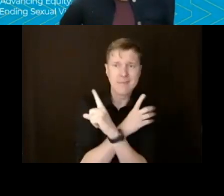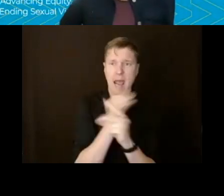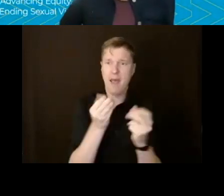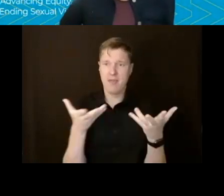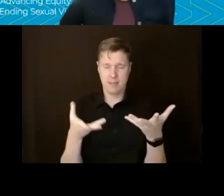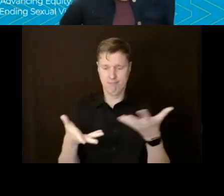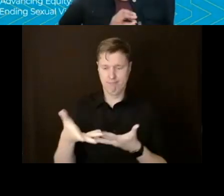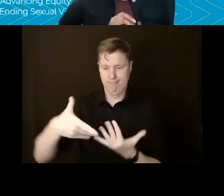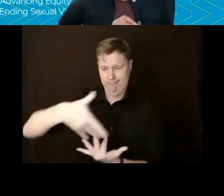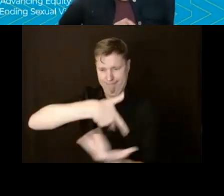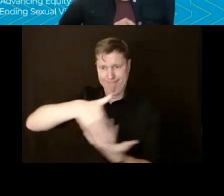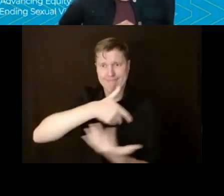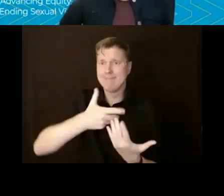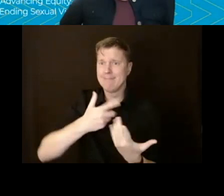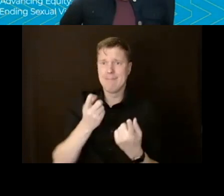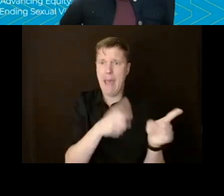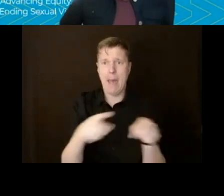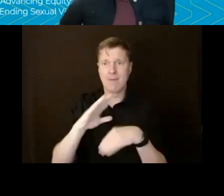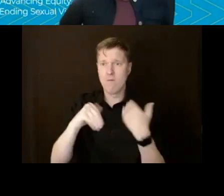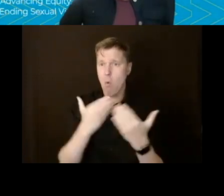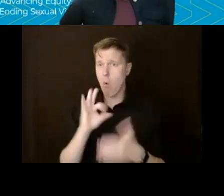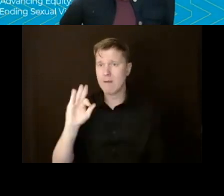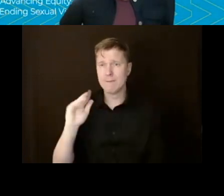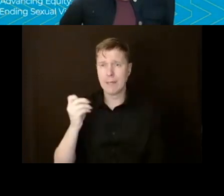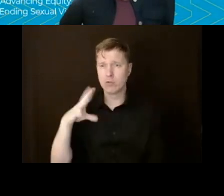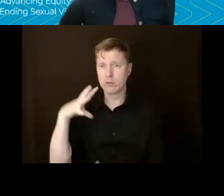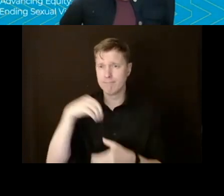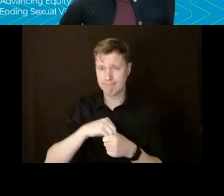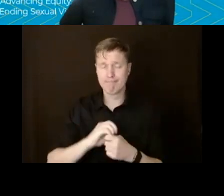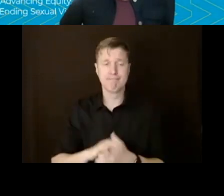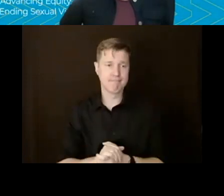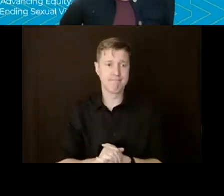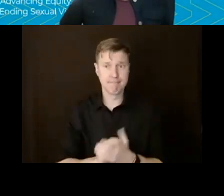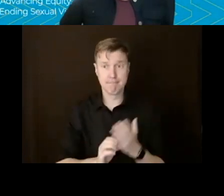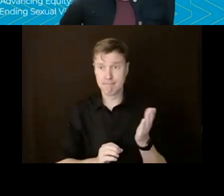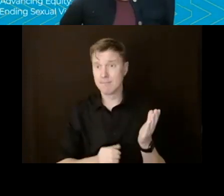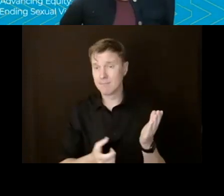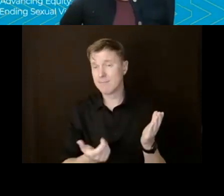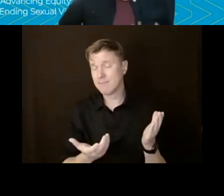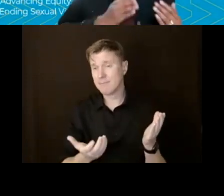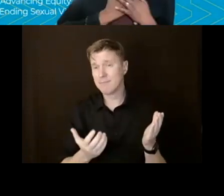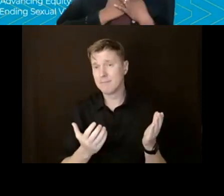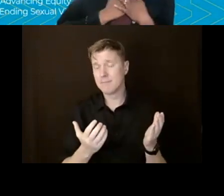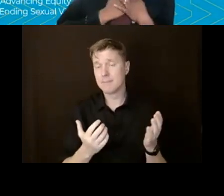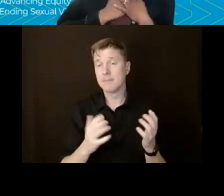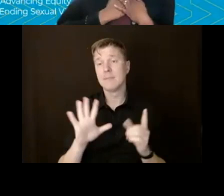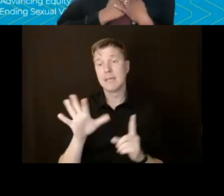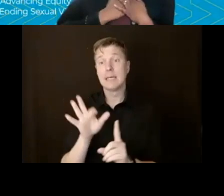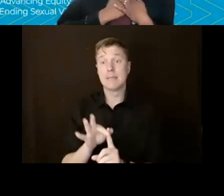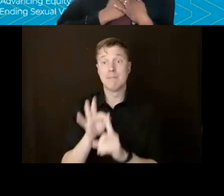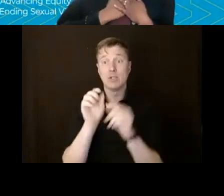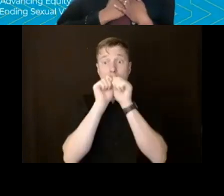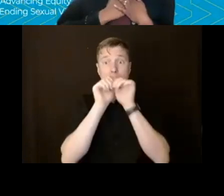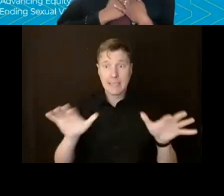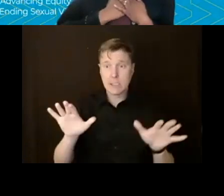of these different factors. And I just have to say a special blessing to the Black